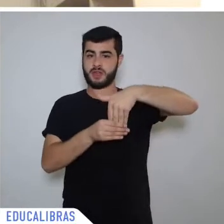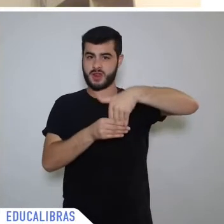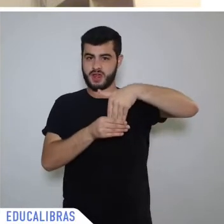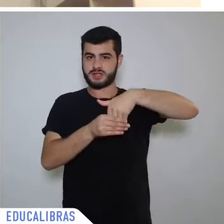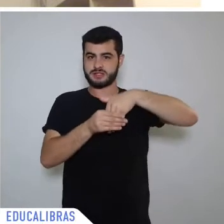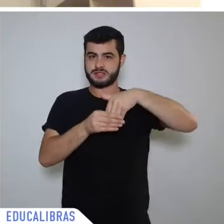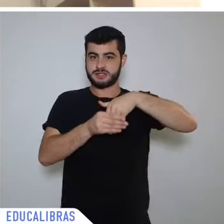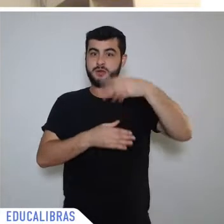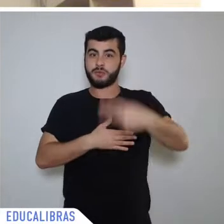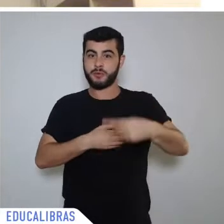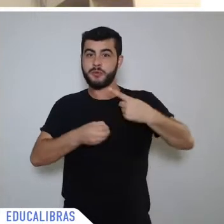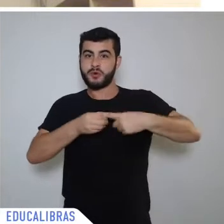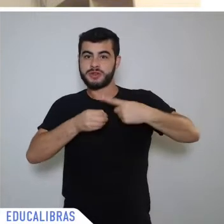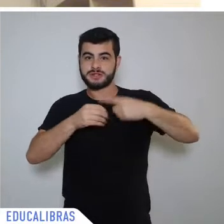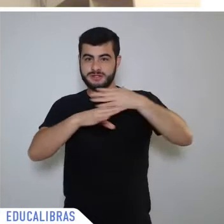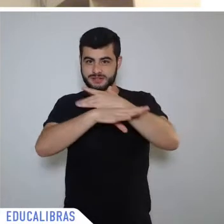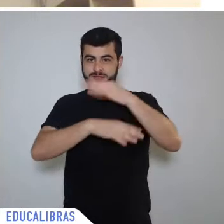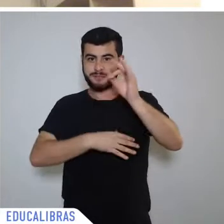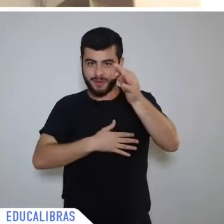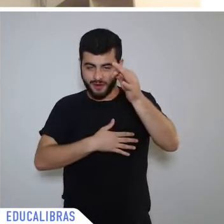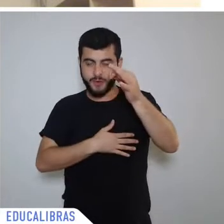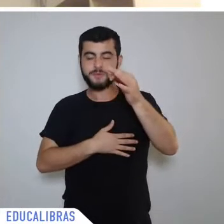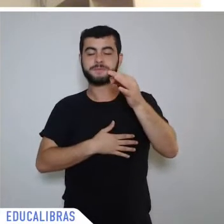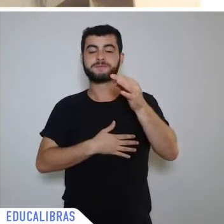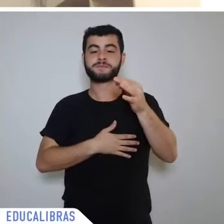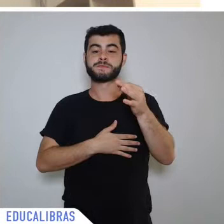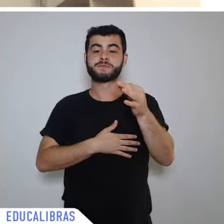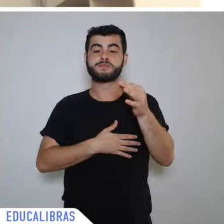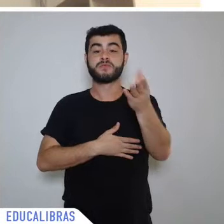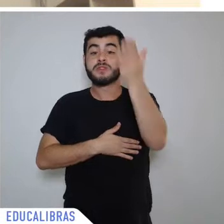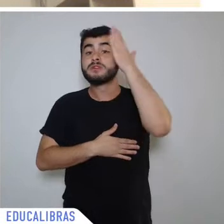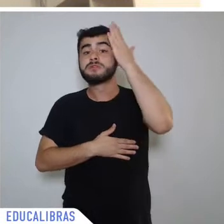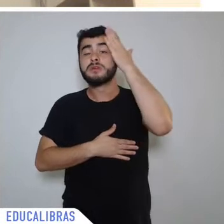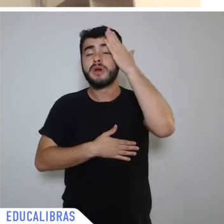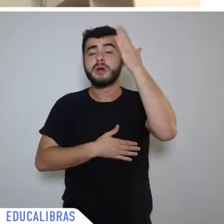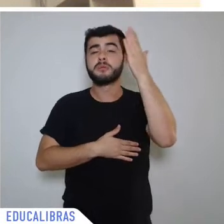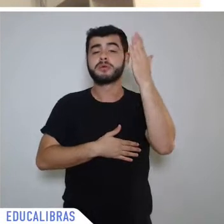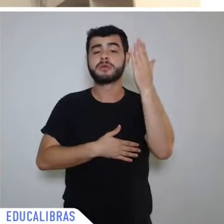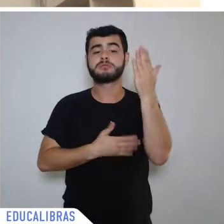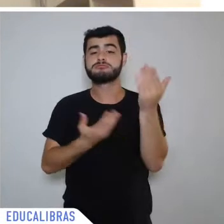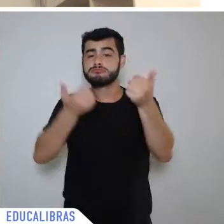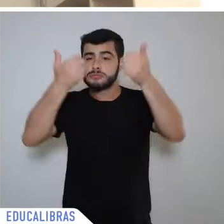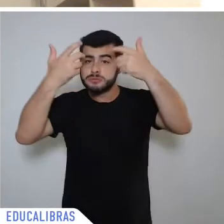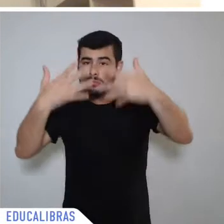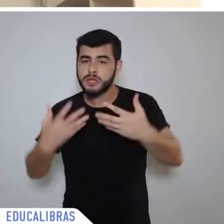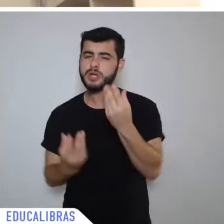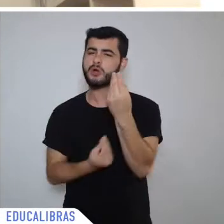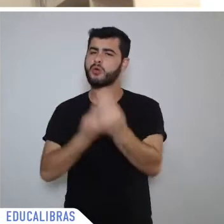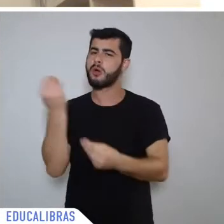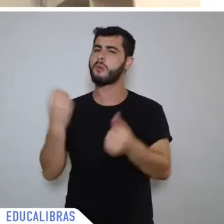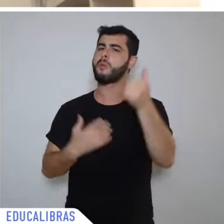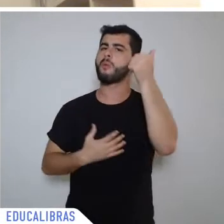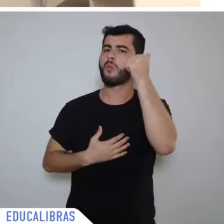of elections so that in your speech, you can address the inequalities in